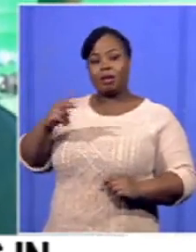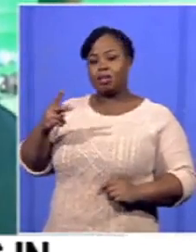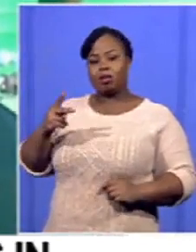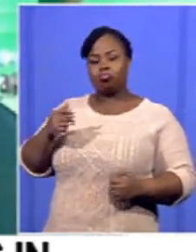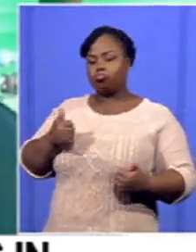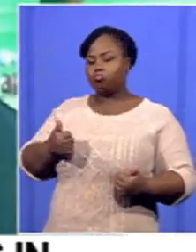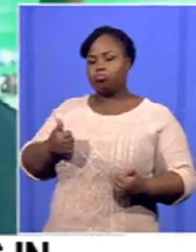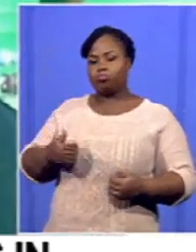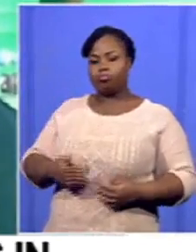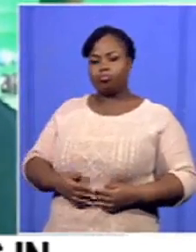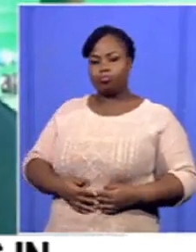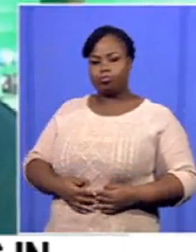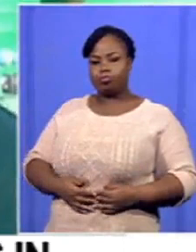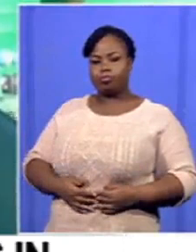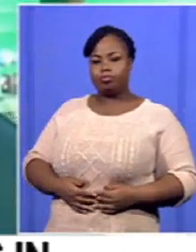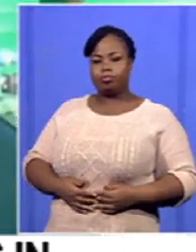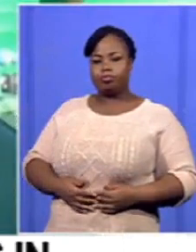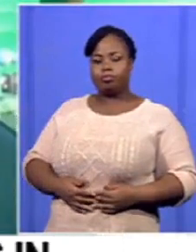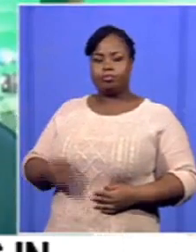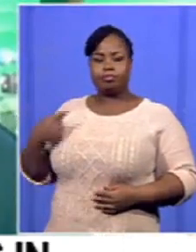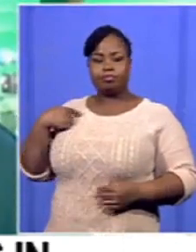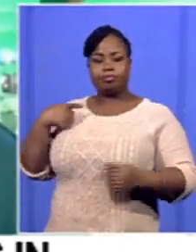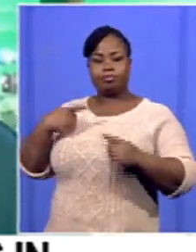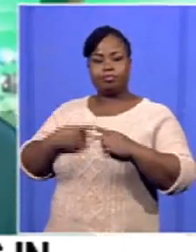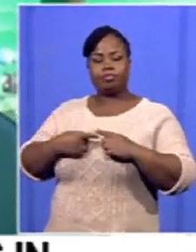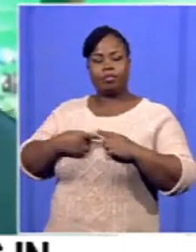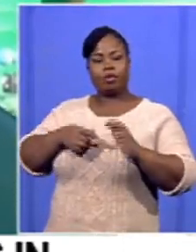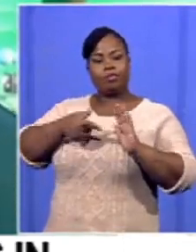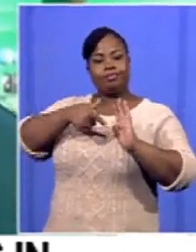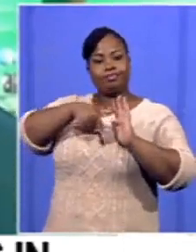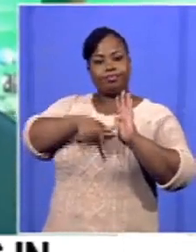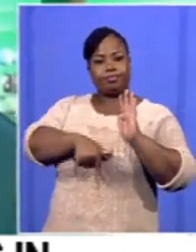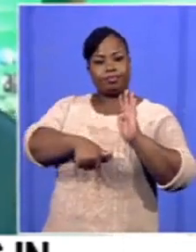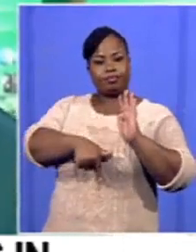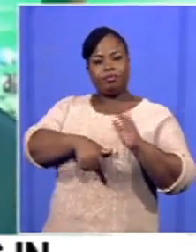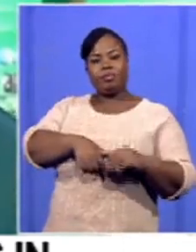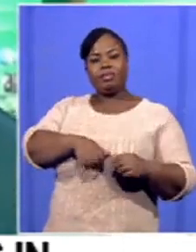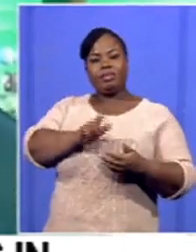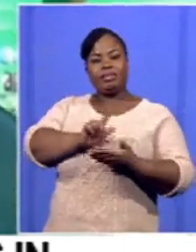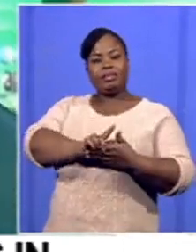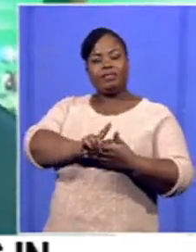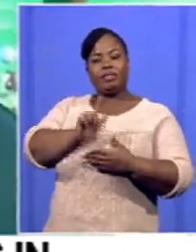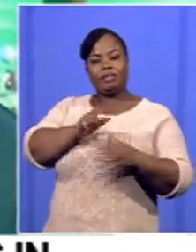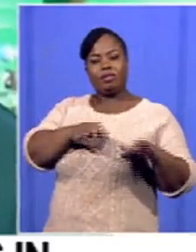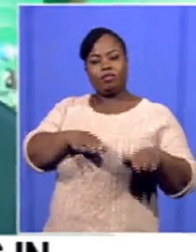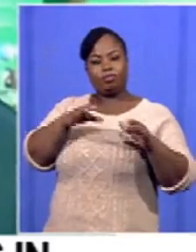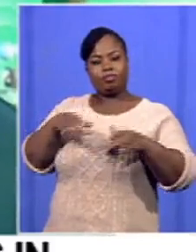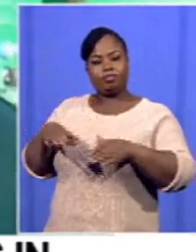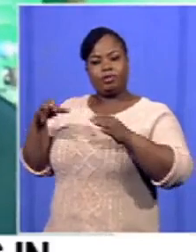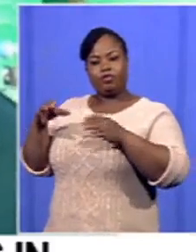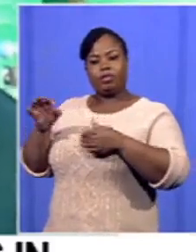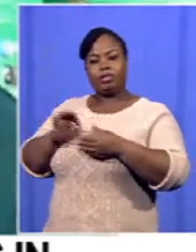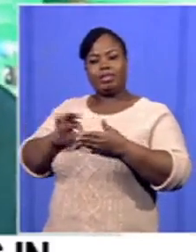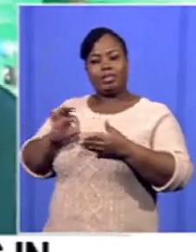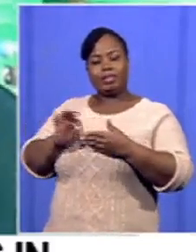well. Actually, so far we have drilled about 17 boreholes and clean one for the